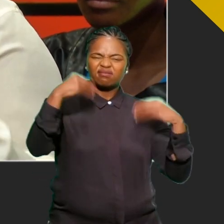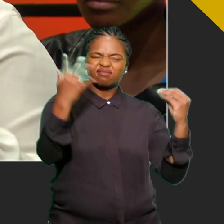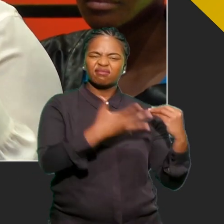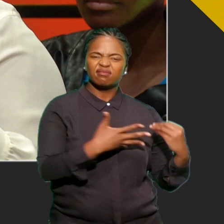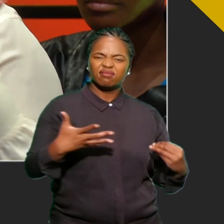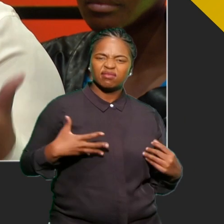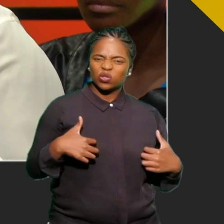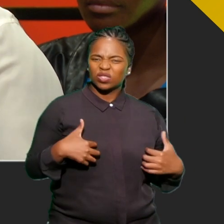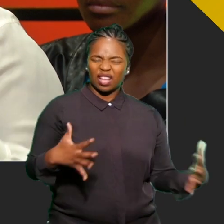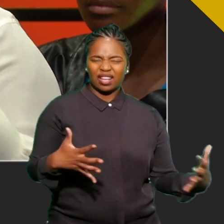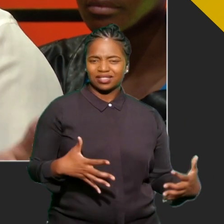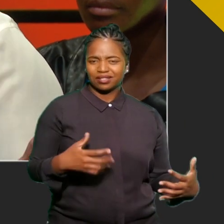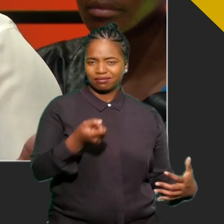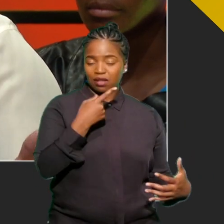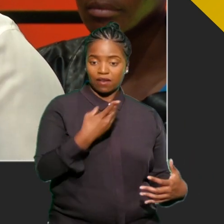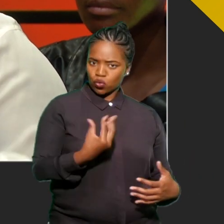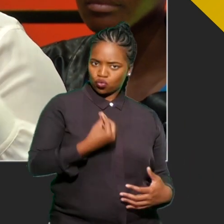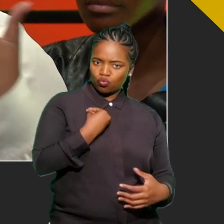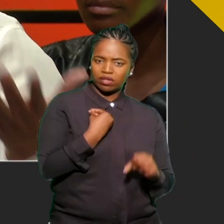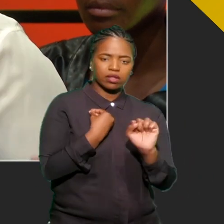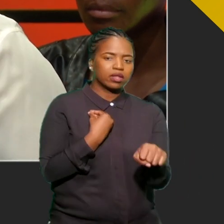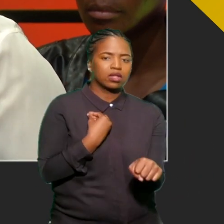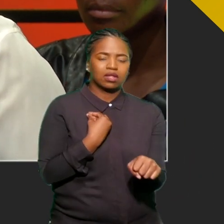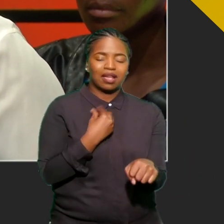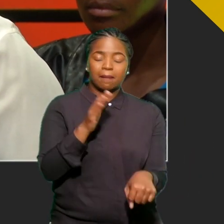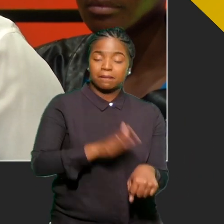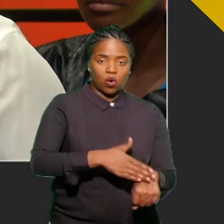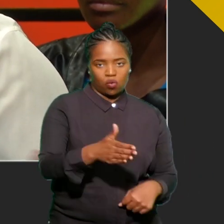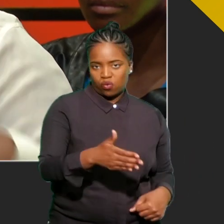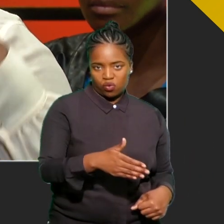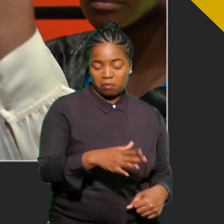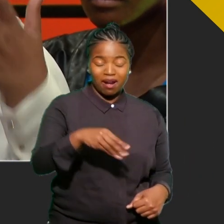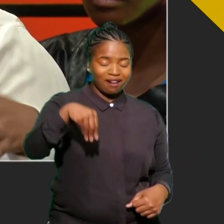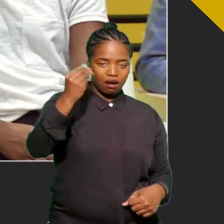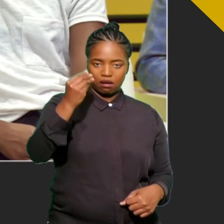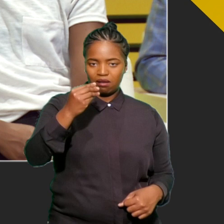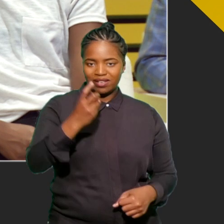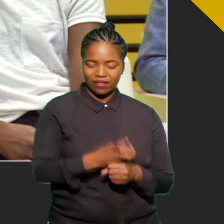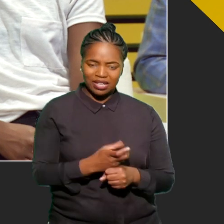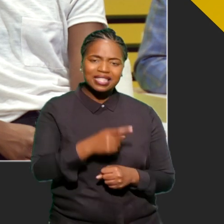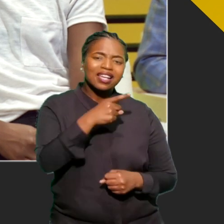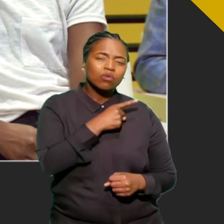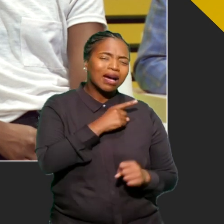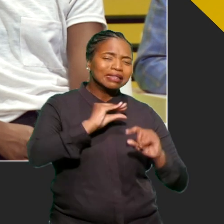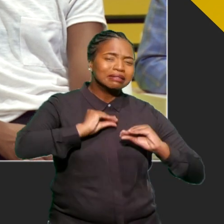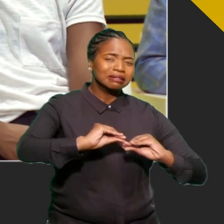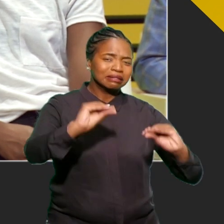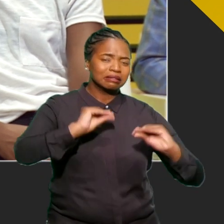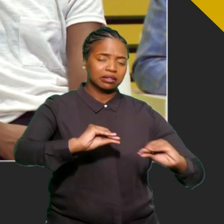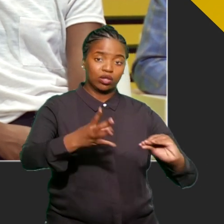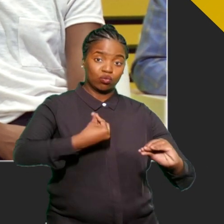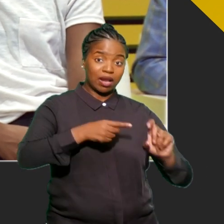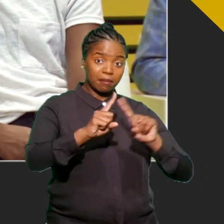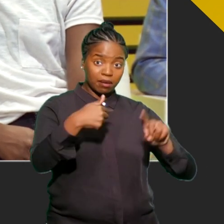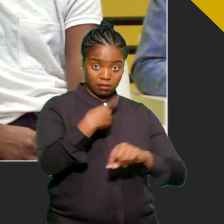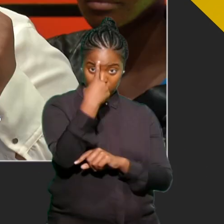to start taking contraceptives. As younger people, it's even more difficult, right? Mm. So it's important to educate young people. But I also believe,